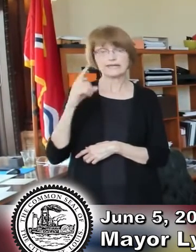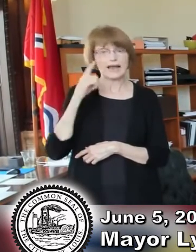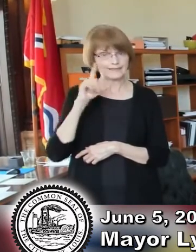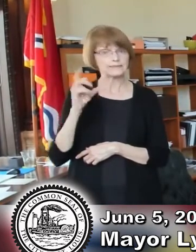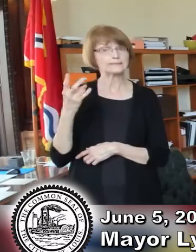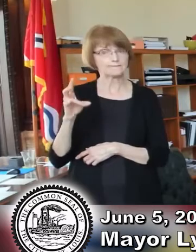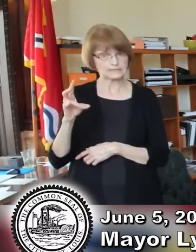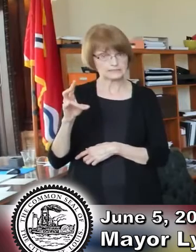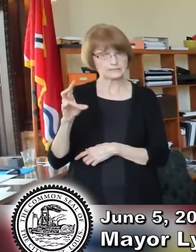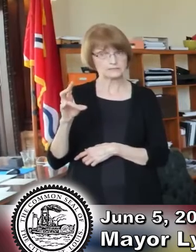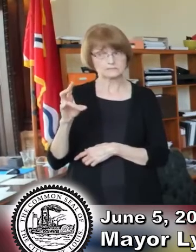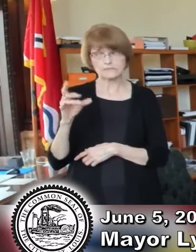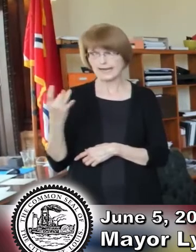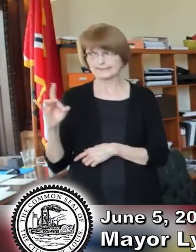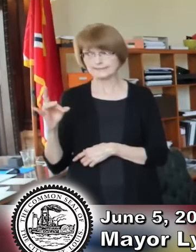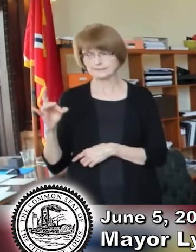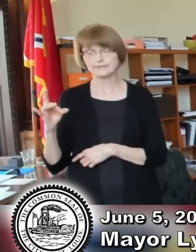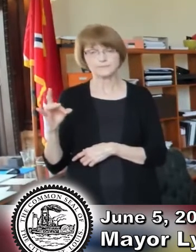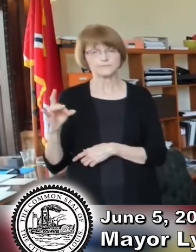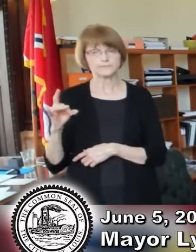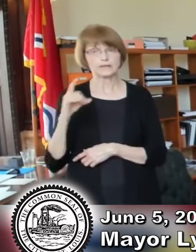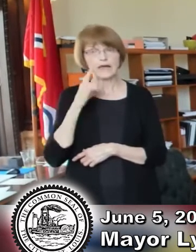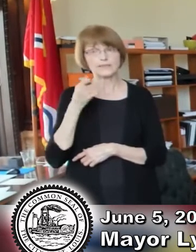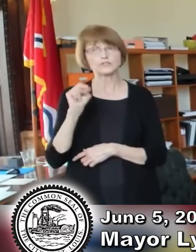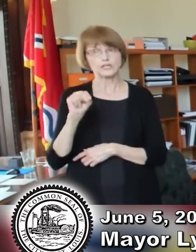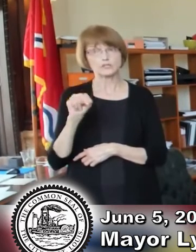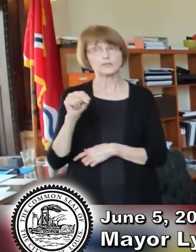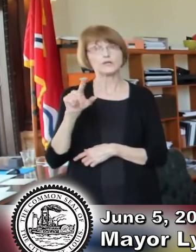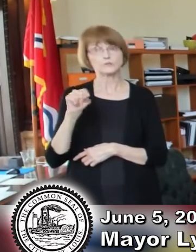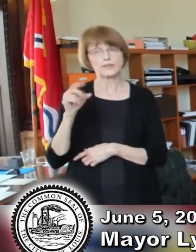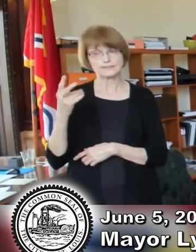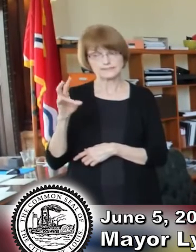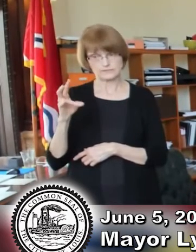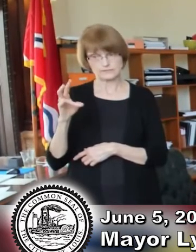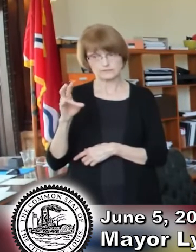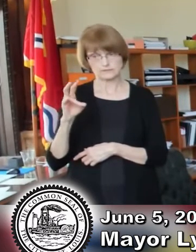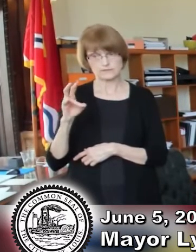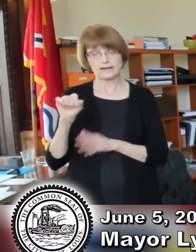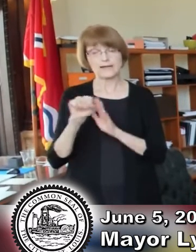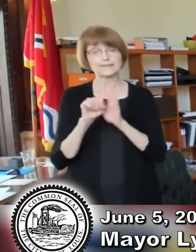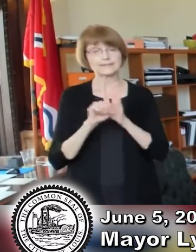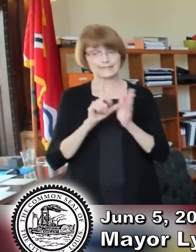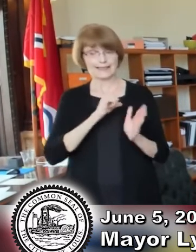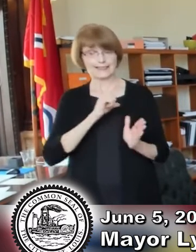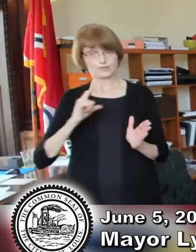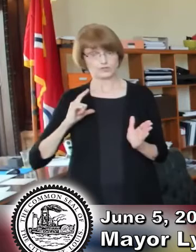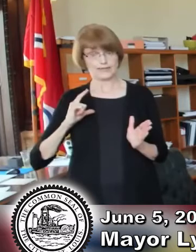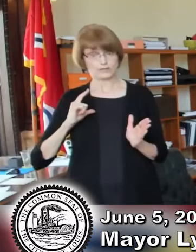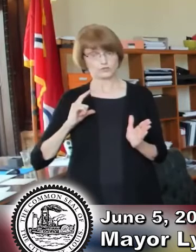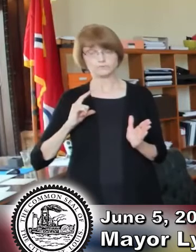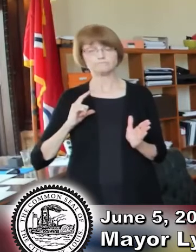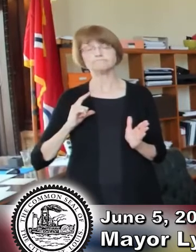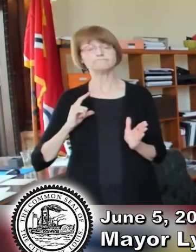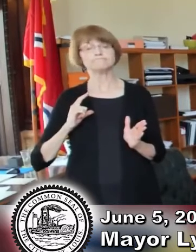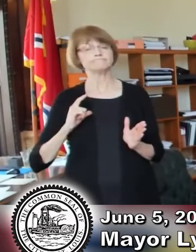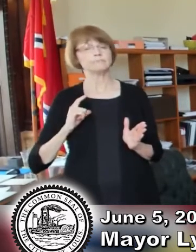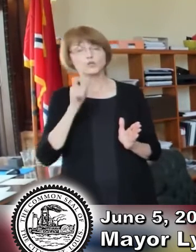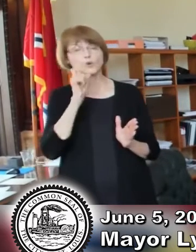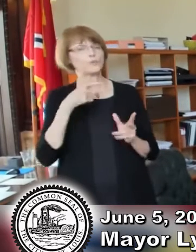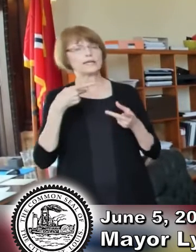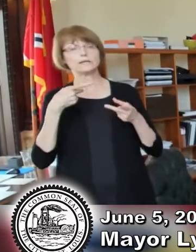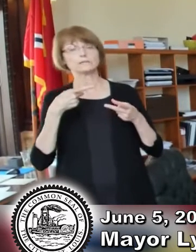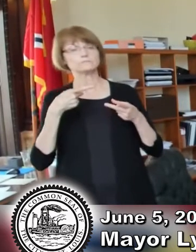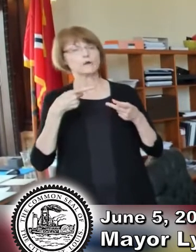17, maybe 18. I think it was January 2017 that our state legislature said no one needs a